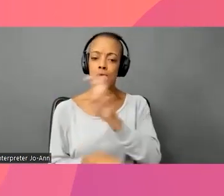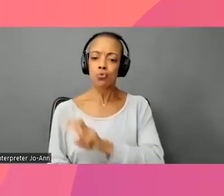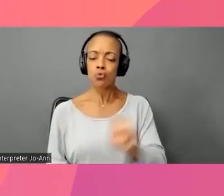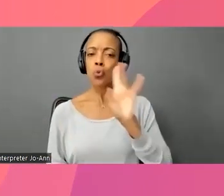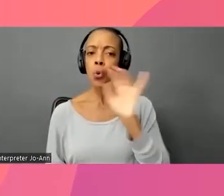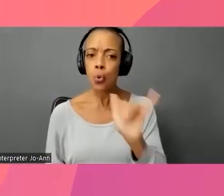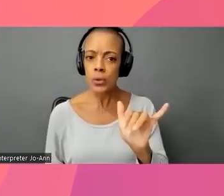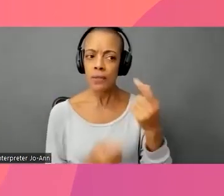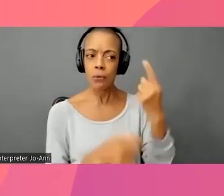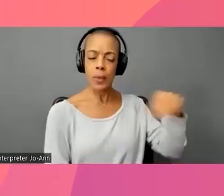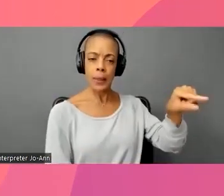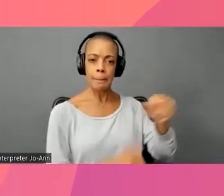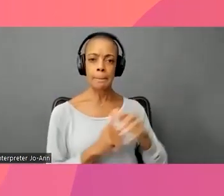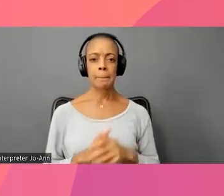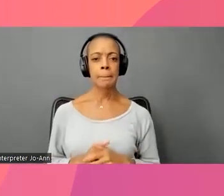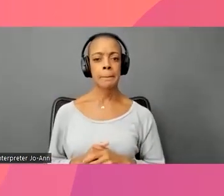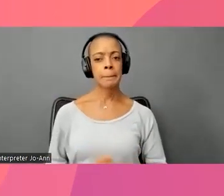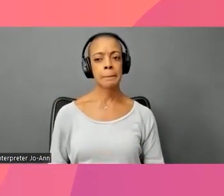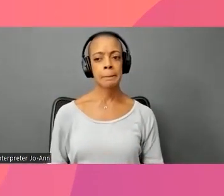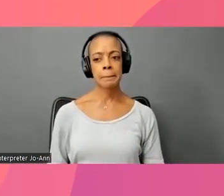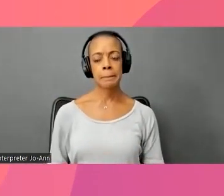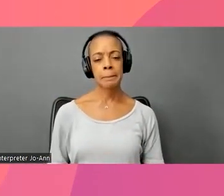this population.